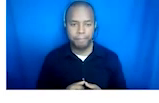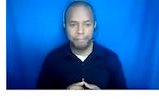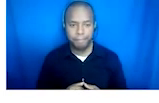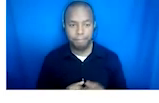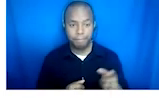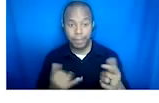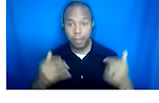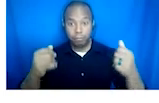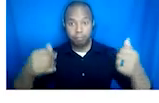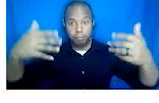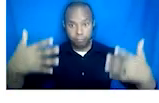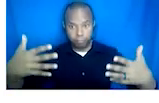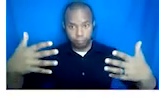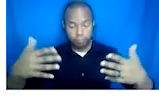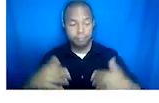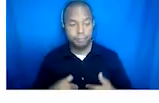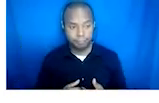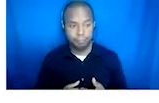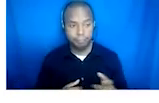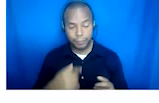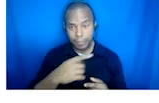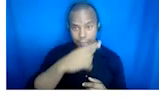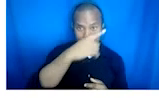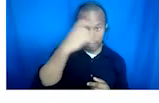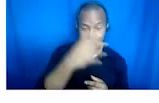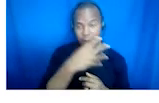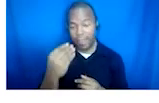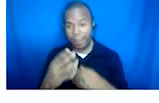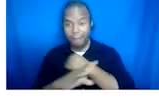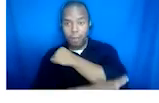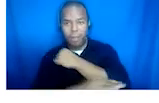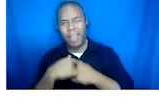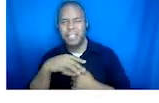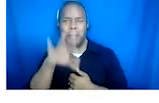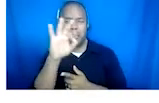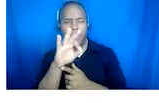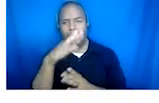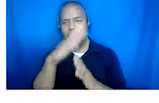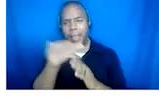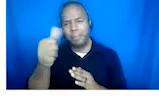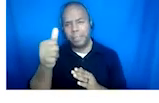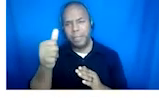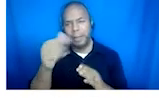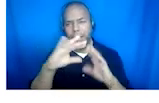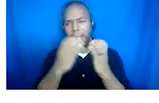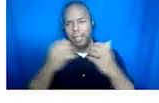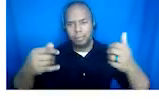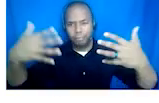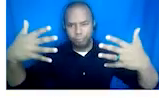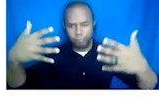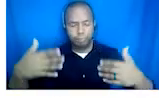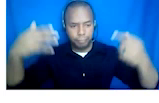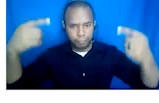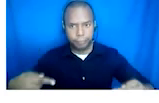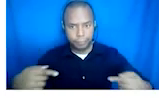That's here, what they actually enrolled in summer and fall. Again, I just chose the top 10. At our college, as a teaching